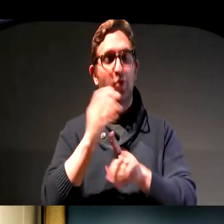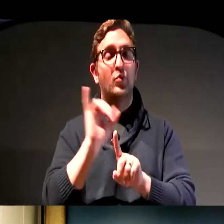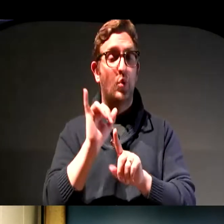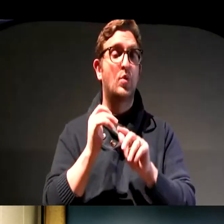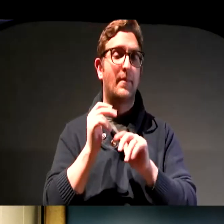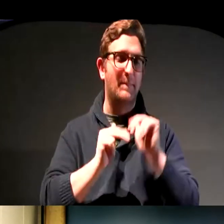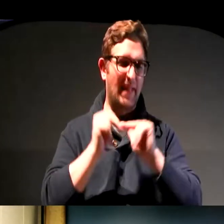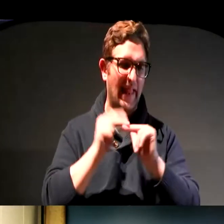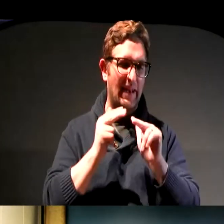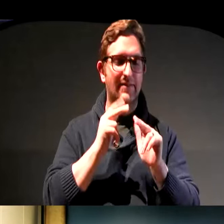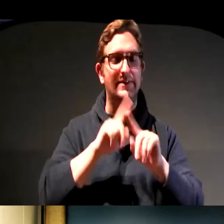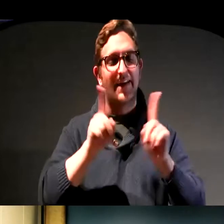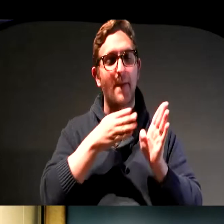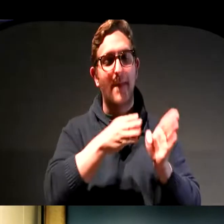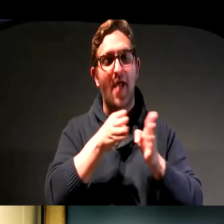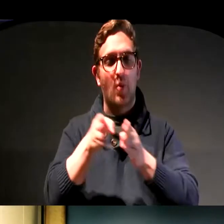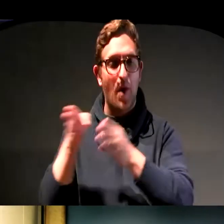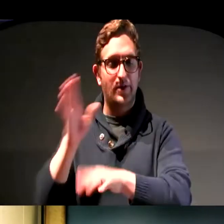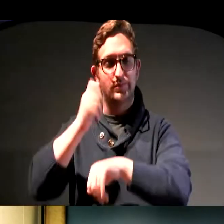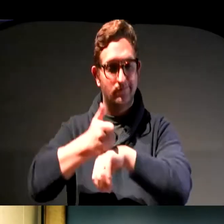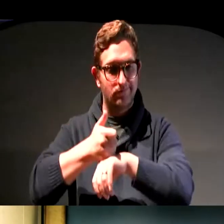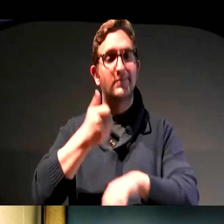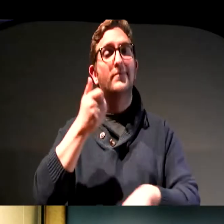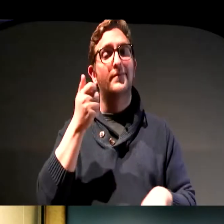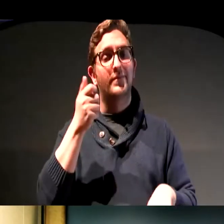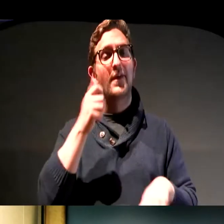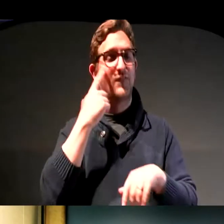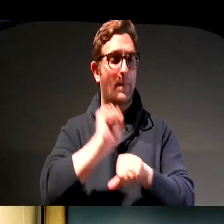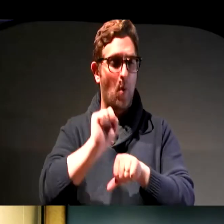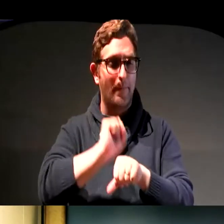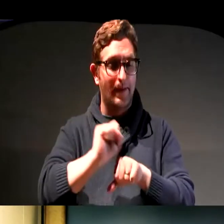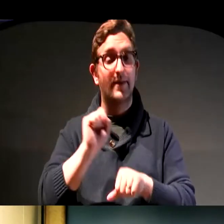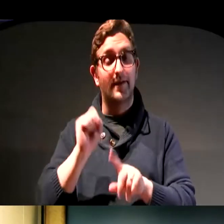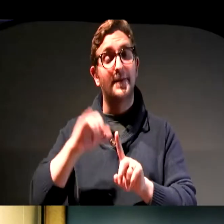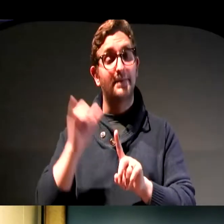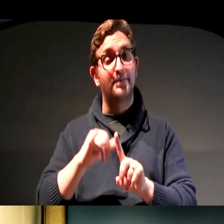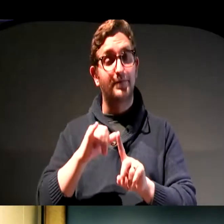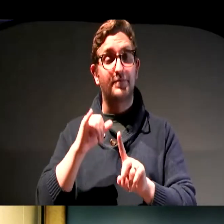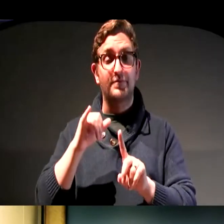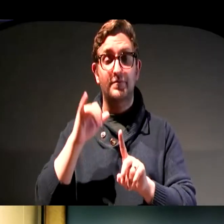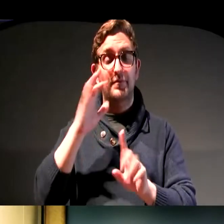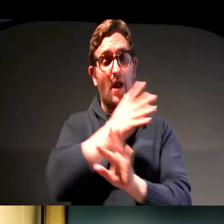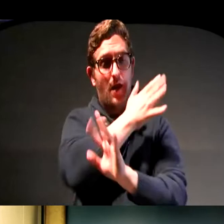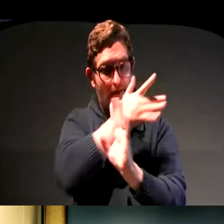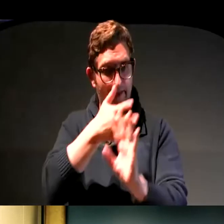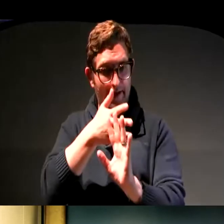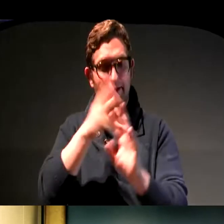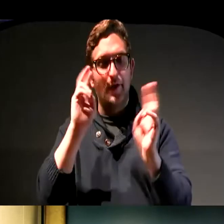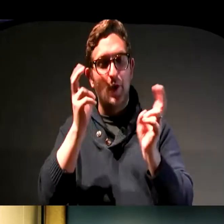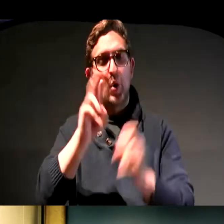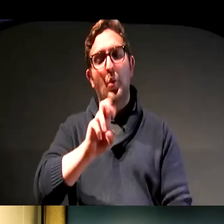pathways for our students to get into employment. And then that their years kind of culminate in what we call the reverse career